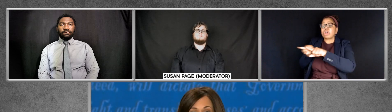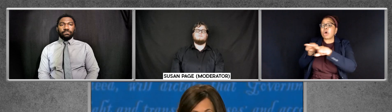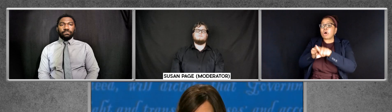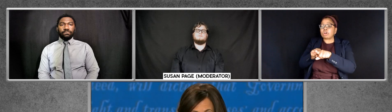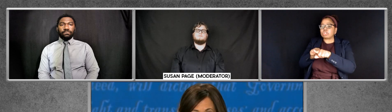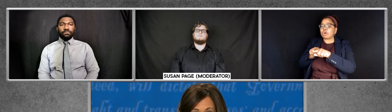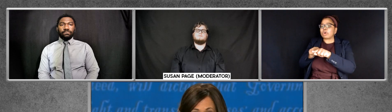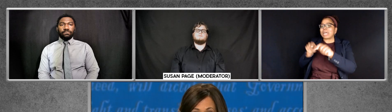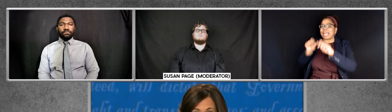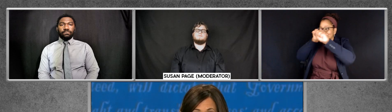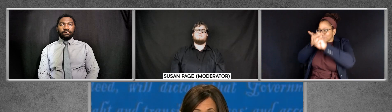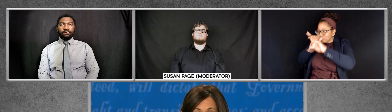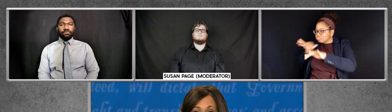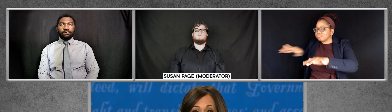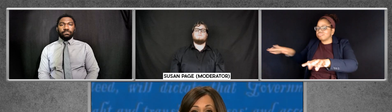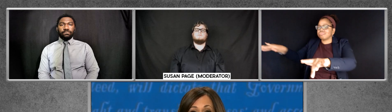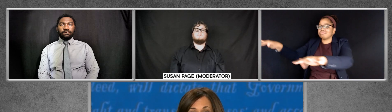is airborne.